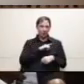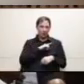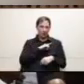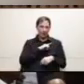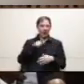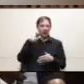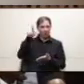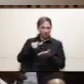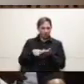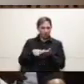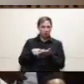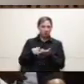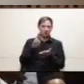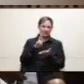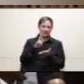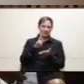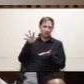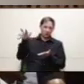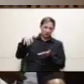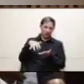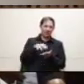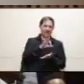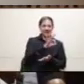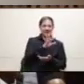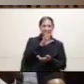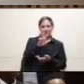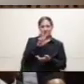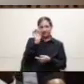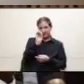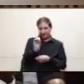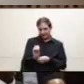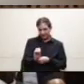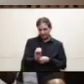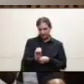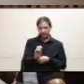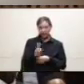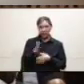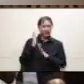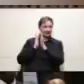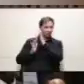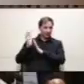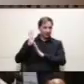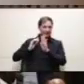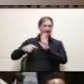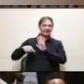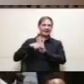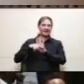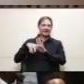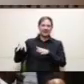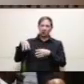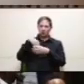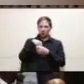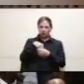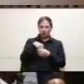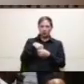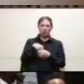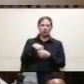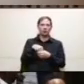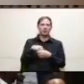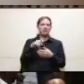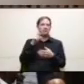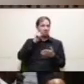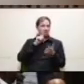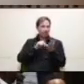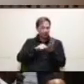revenue collection rate of 39%. And its historical debt, which include but not limited to the pension funds